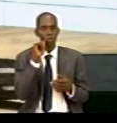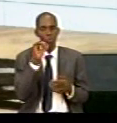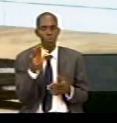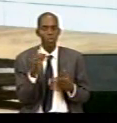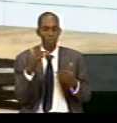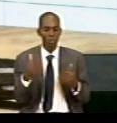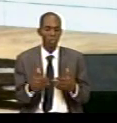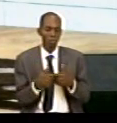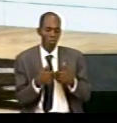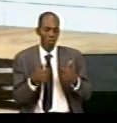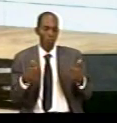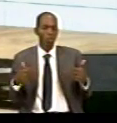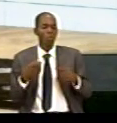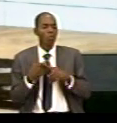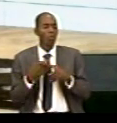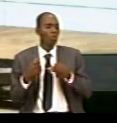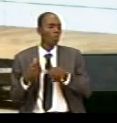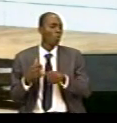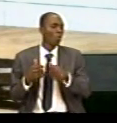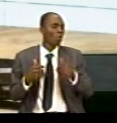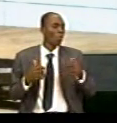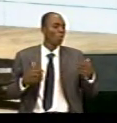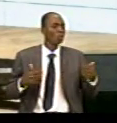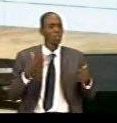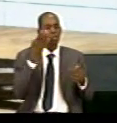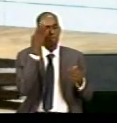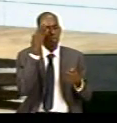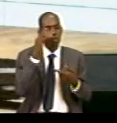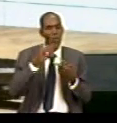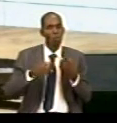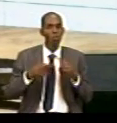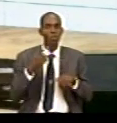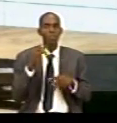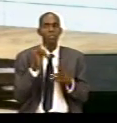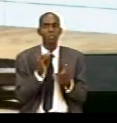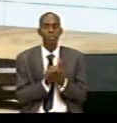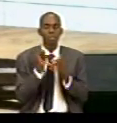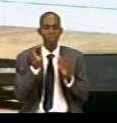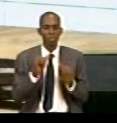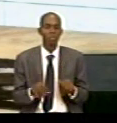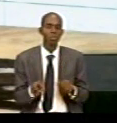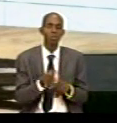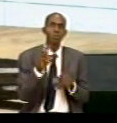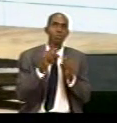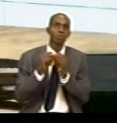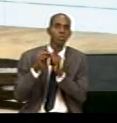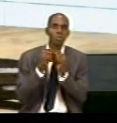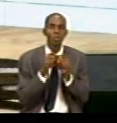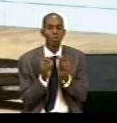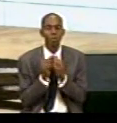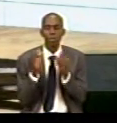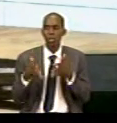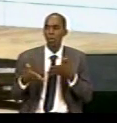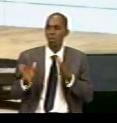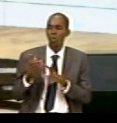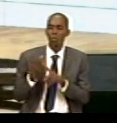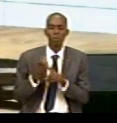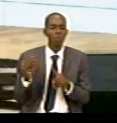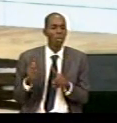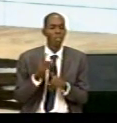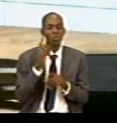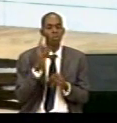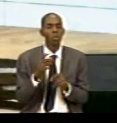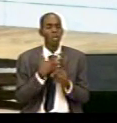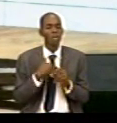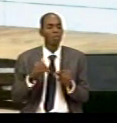the other familiar friends that they could travel together without taking permission from anybody, and